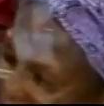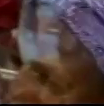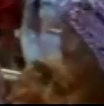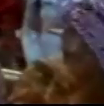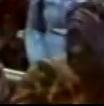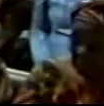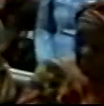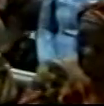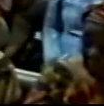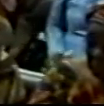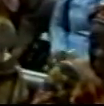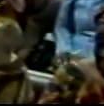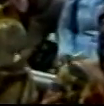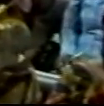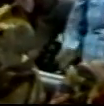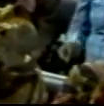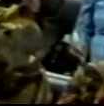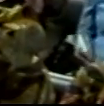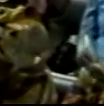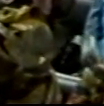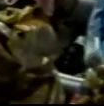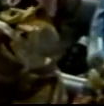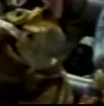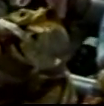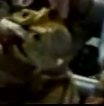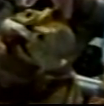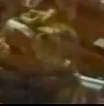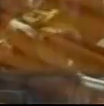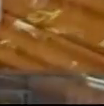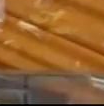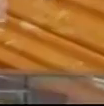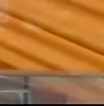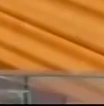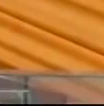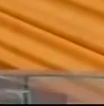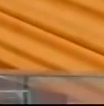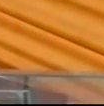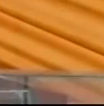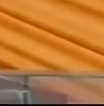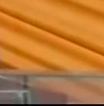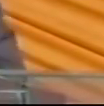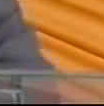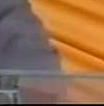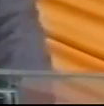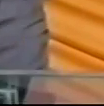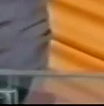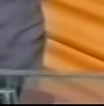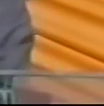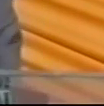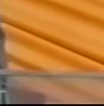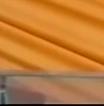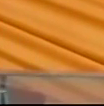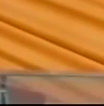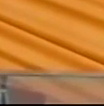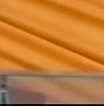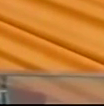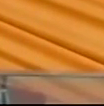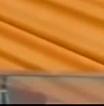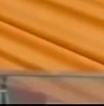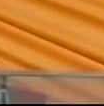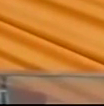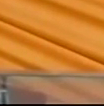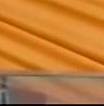a priest, as thou power with God and with men. And thou hast prevailed. And